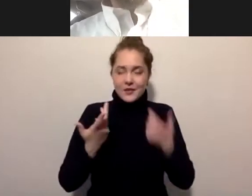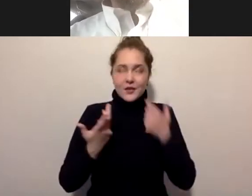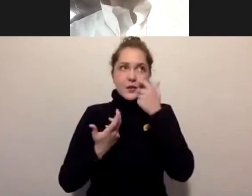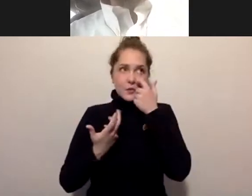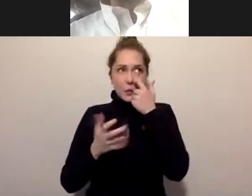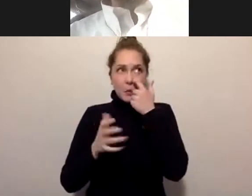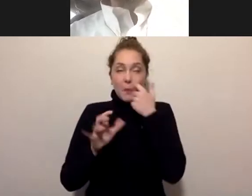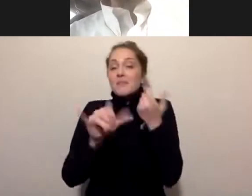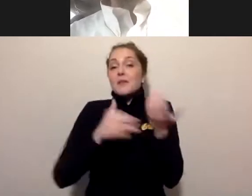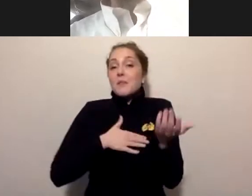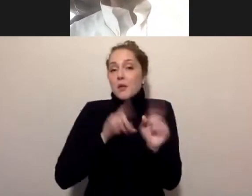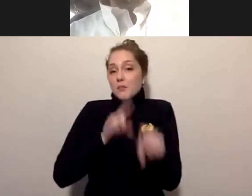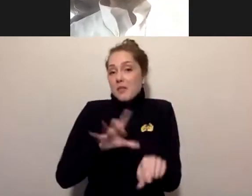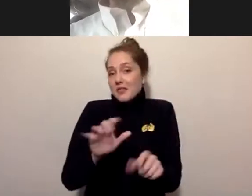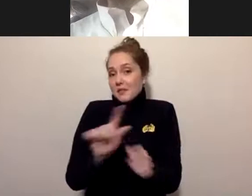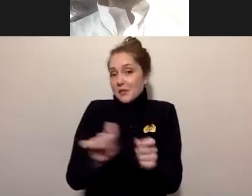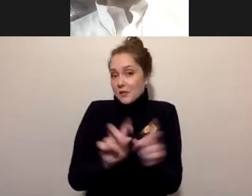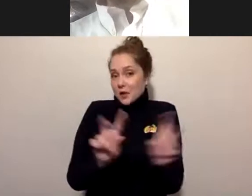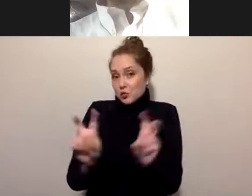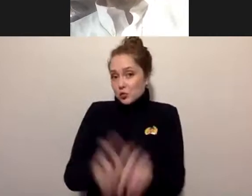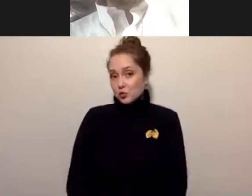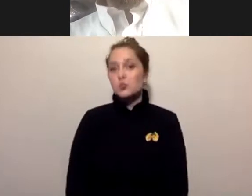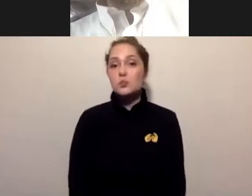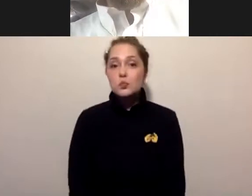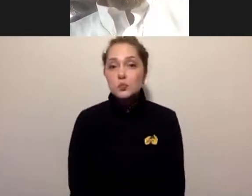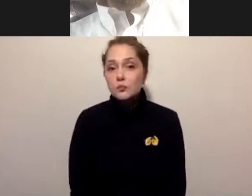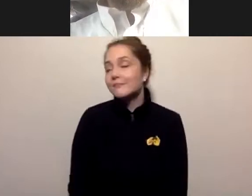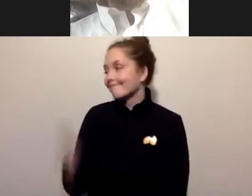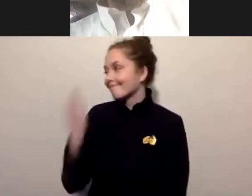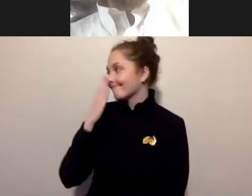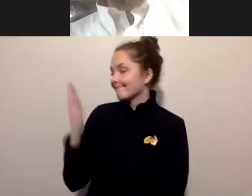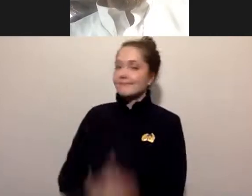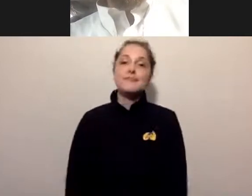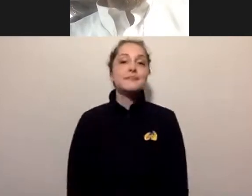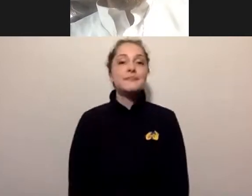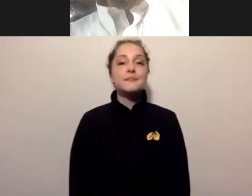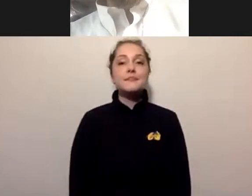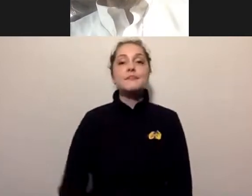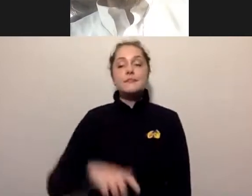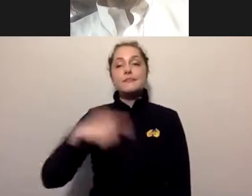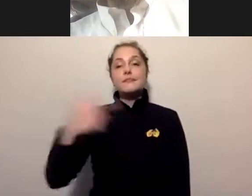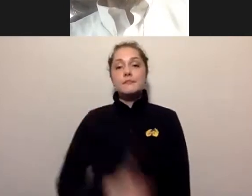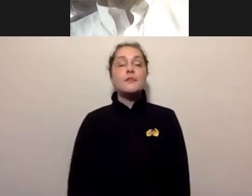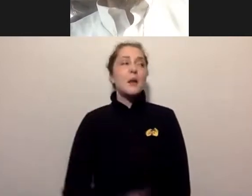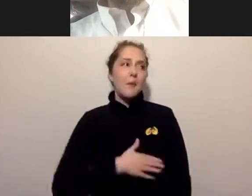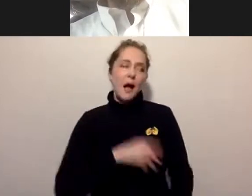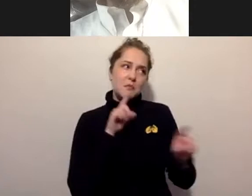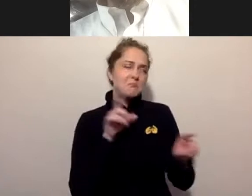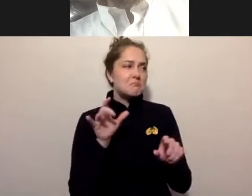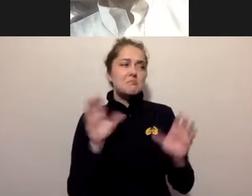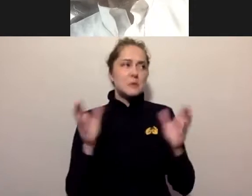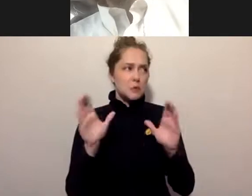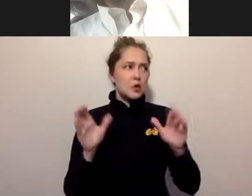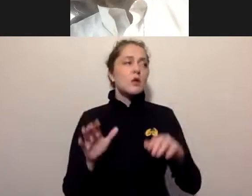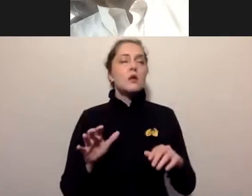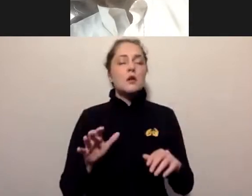would respond to that particular issue. Great, thank you, Mr. Gregory. Yes, my response wouldn't be too much different,